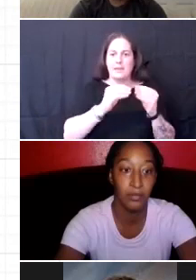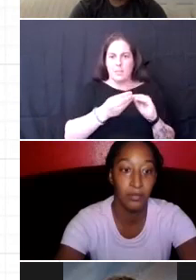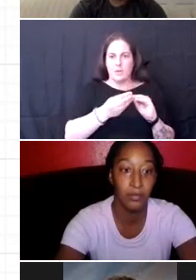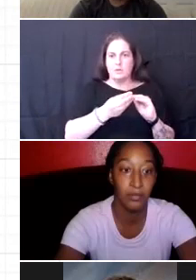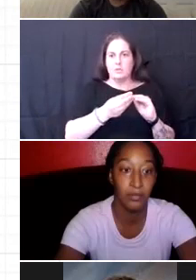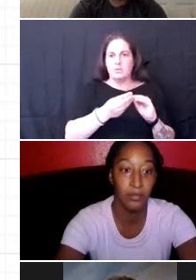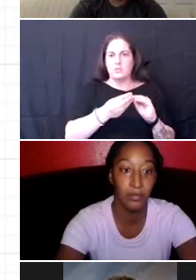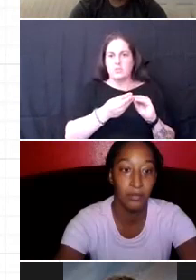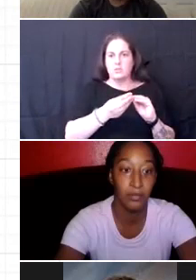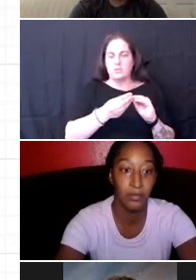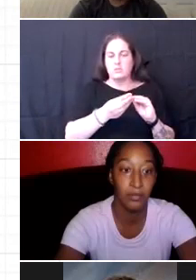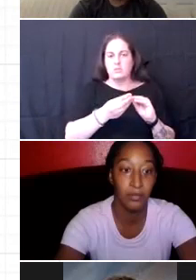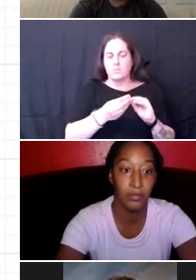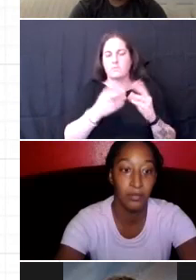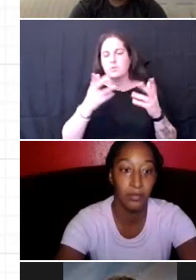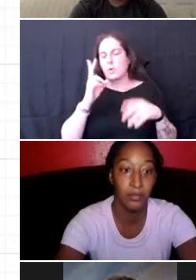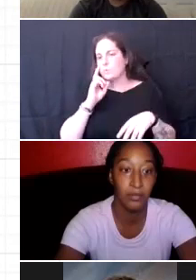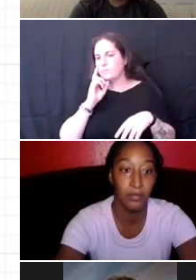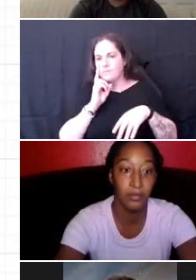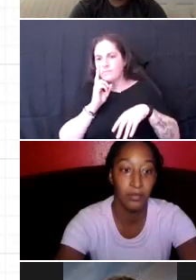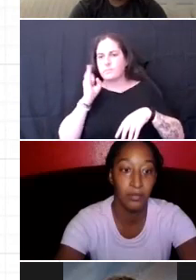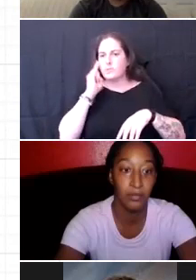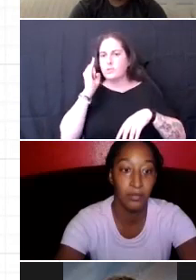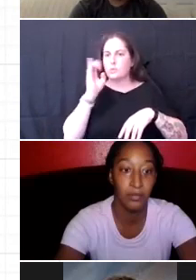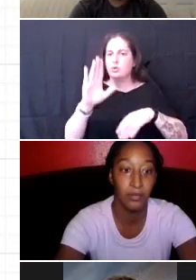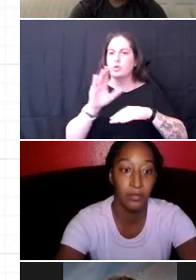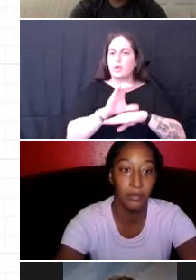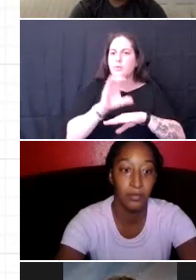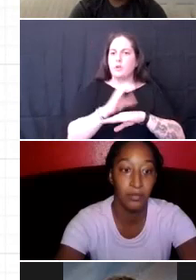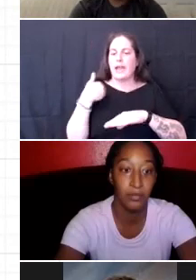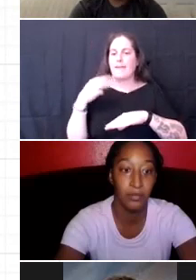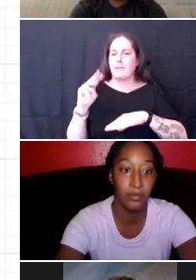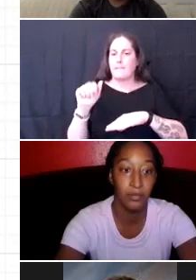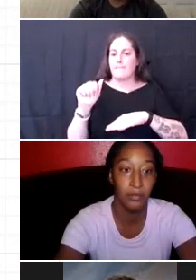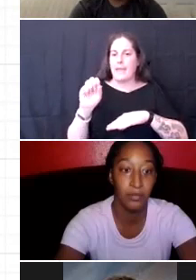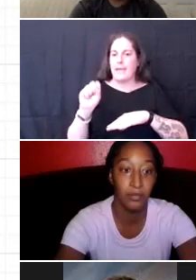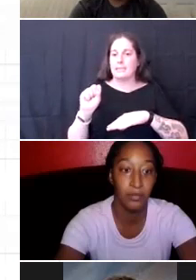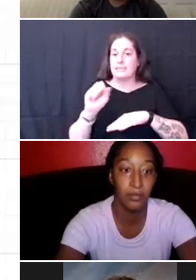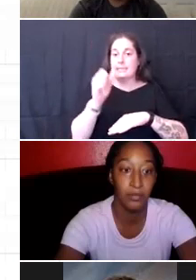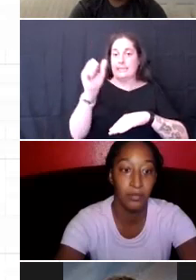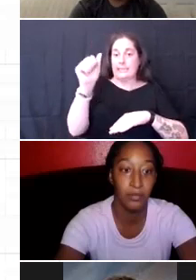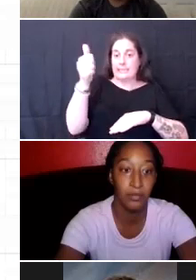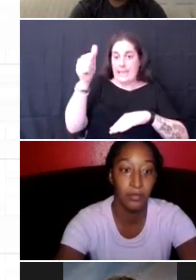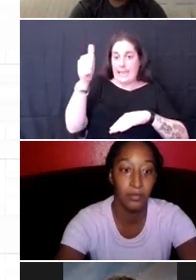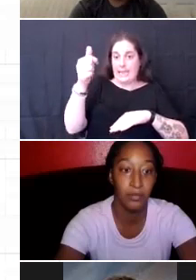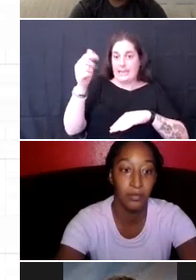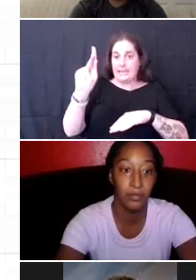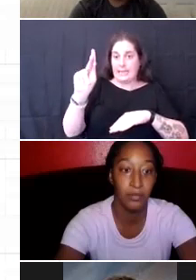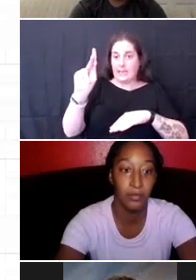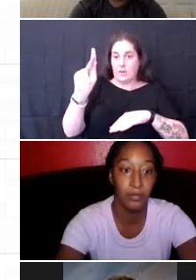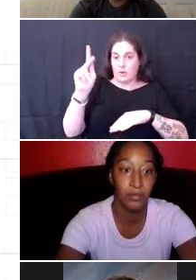a mass of 10 kilograms, and let's say that you have a mass of 100 kilograms.